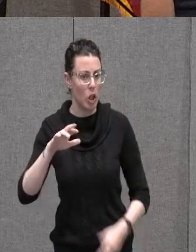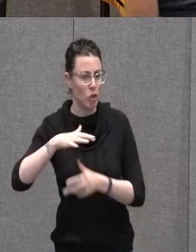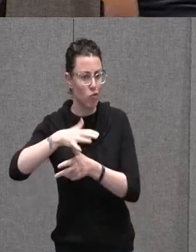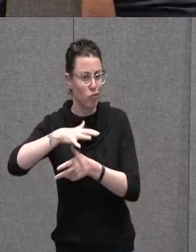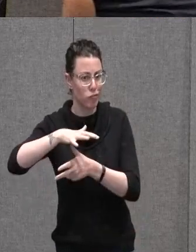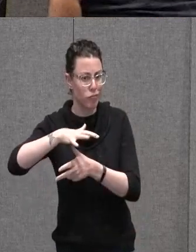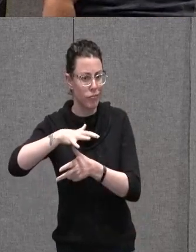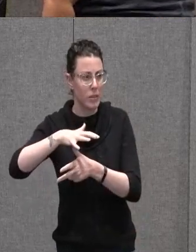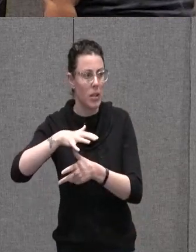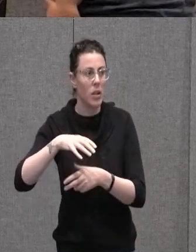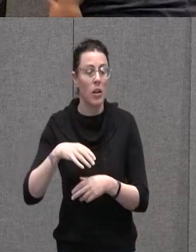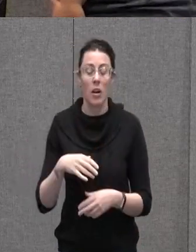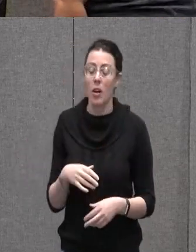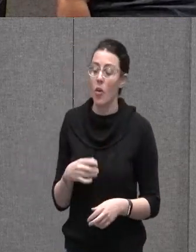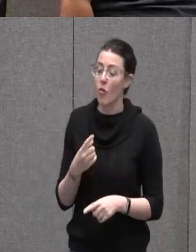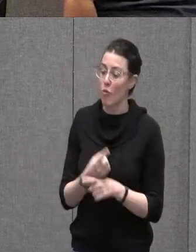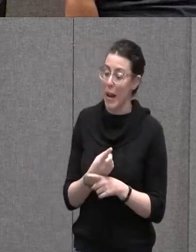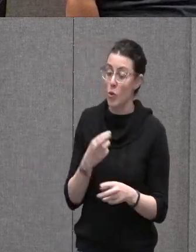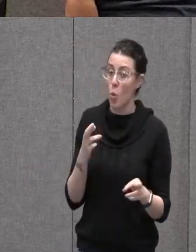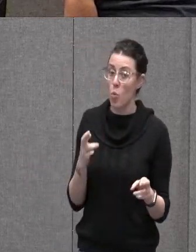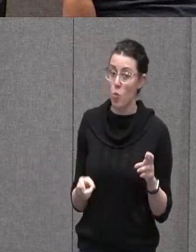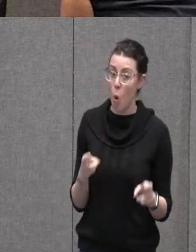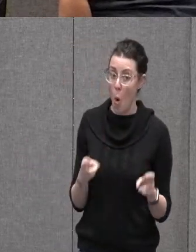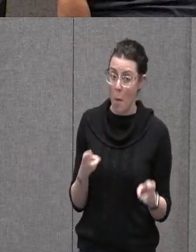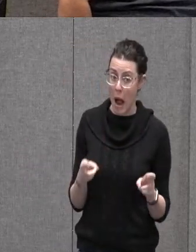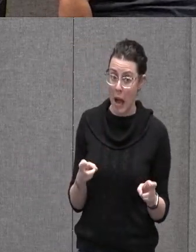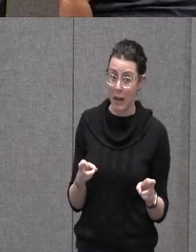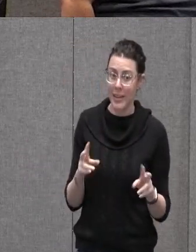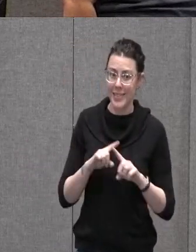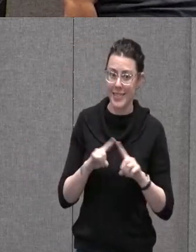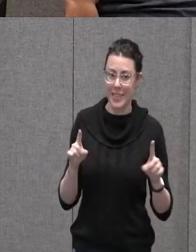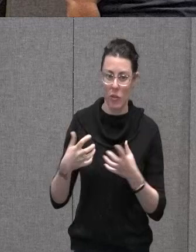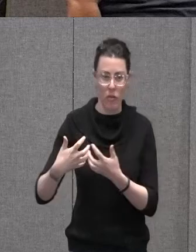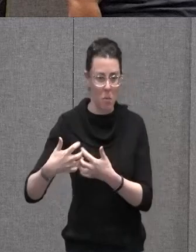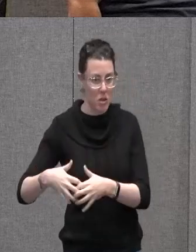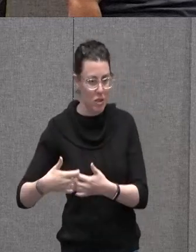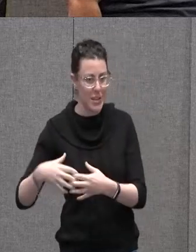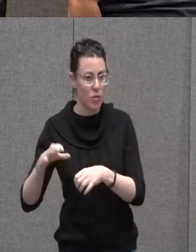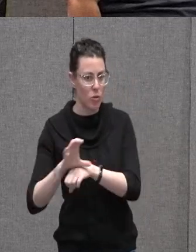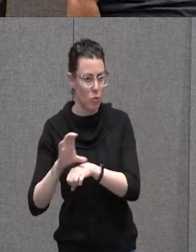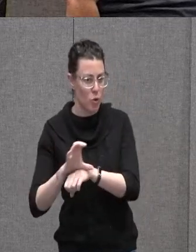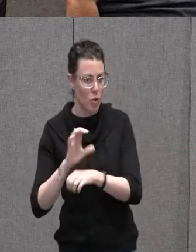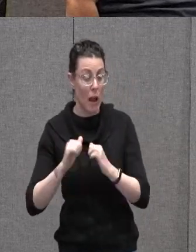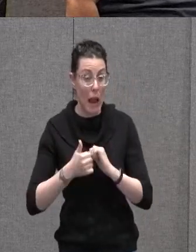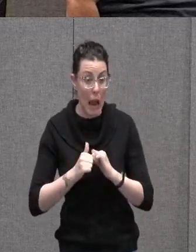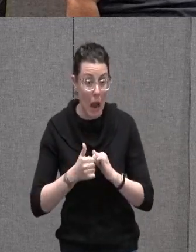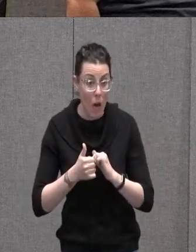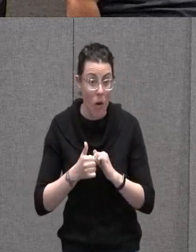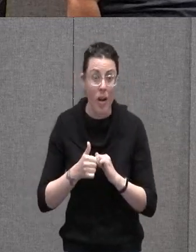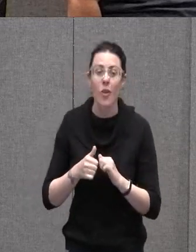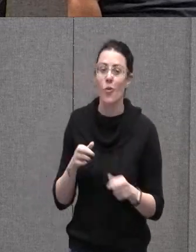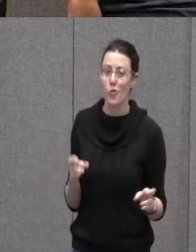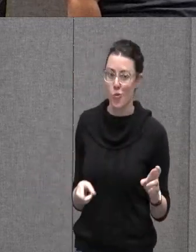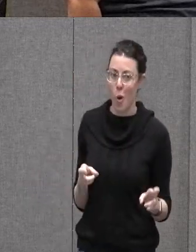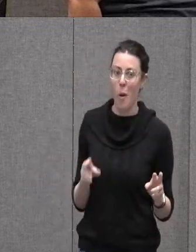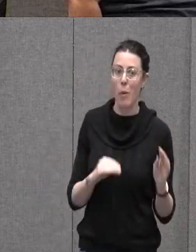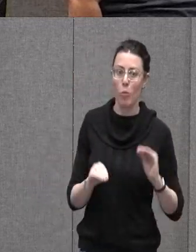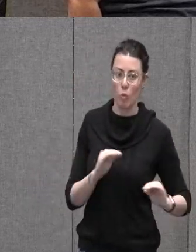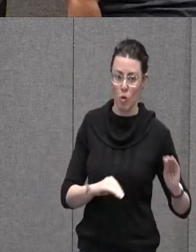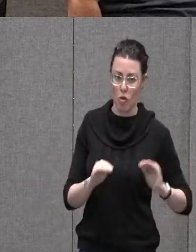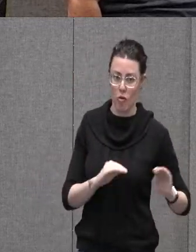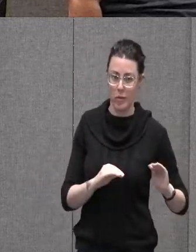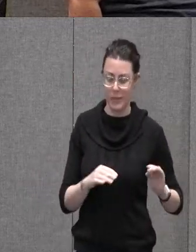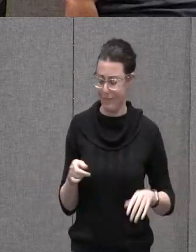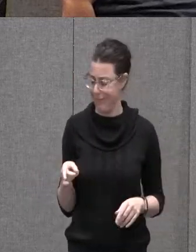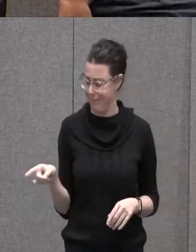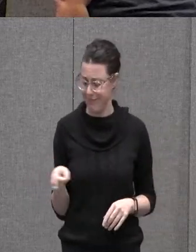able to move. That's what makes it different than just a machine or a computer. A computer doesn't move, but a robot can move in